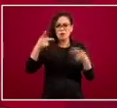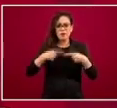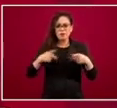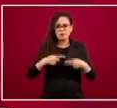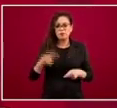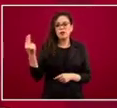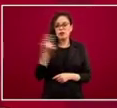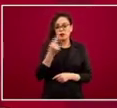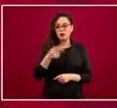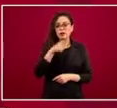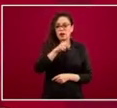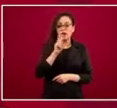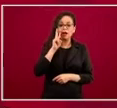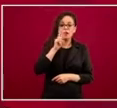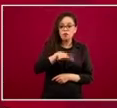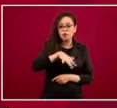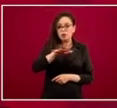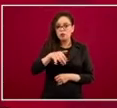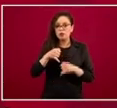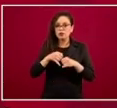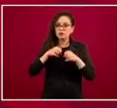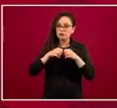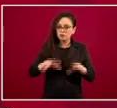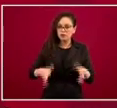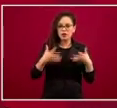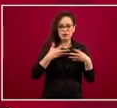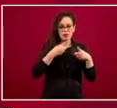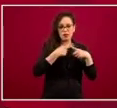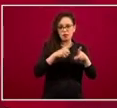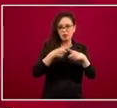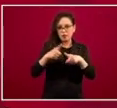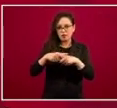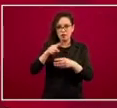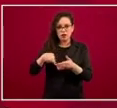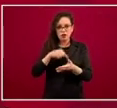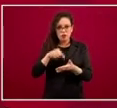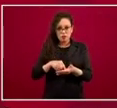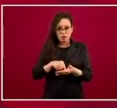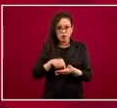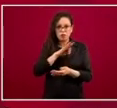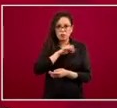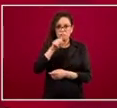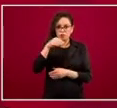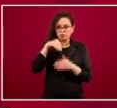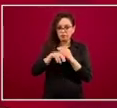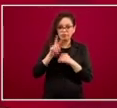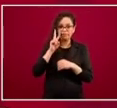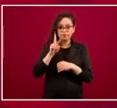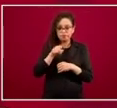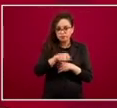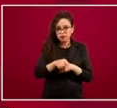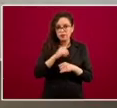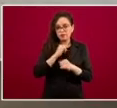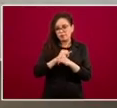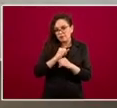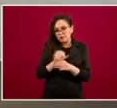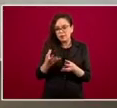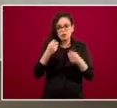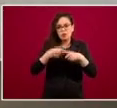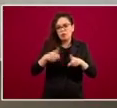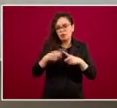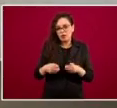private individuals and people in general who haven't been paying attention and haven't understood what the measures are